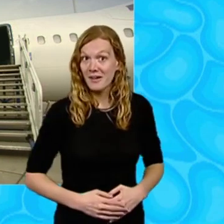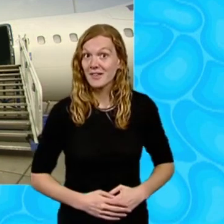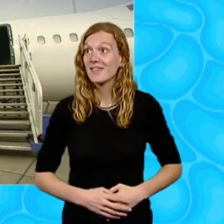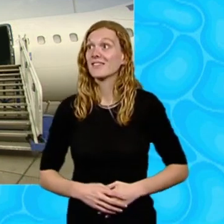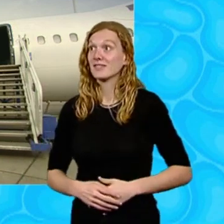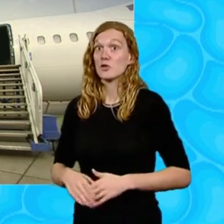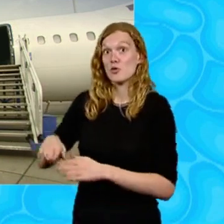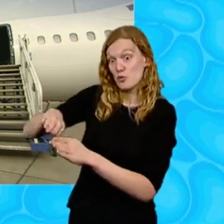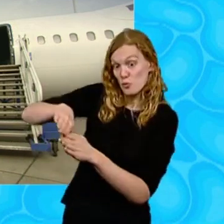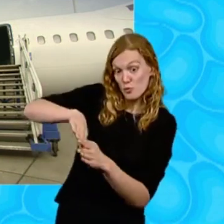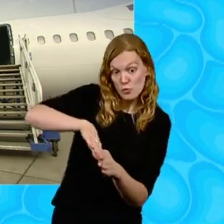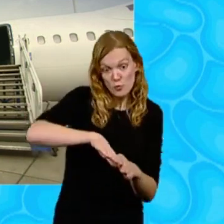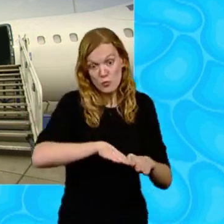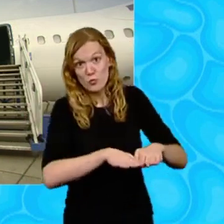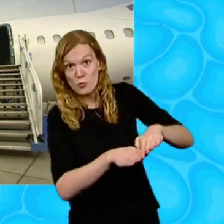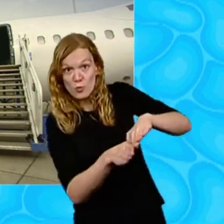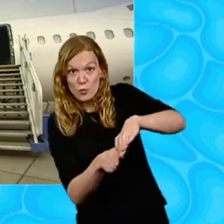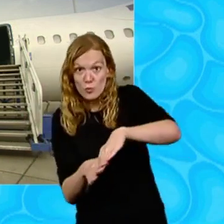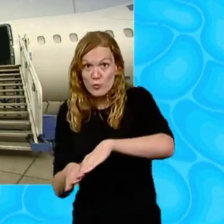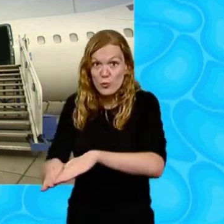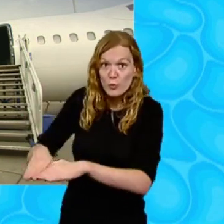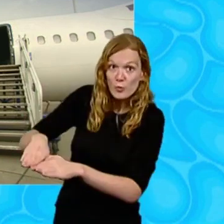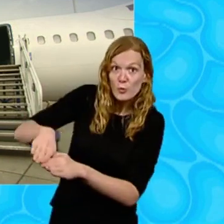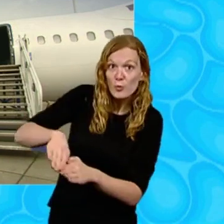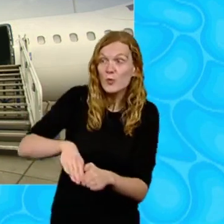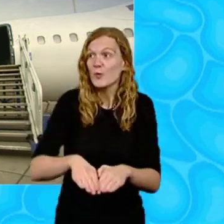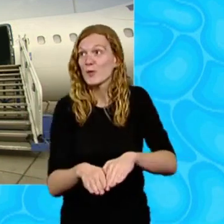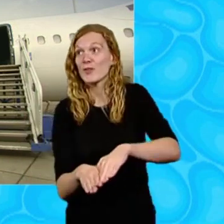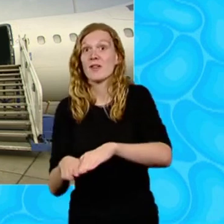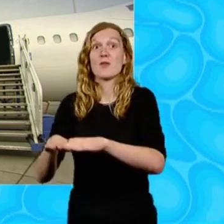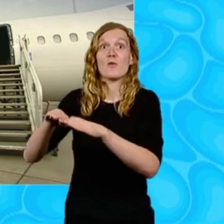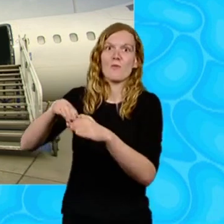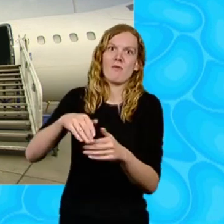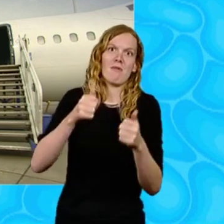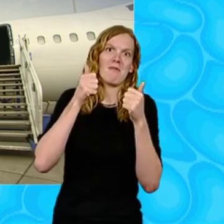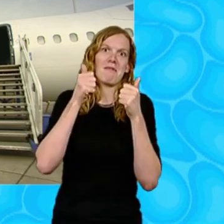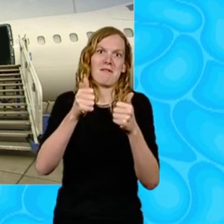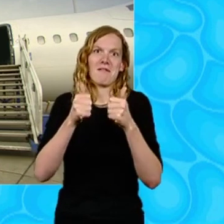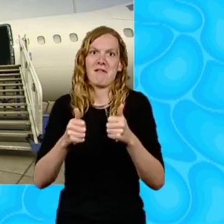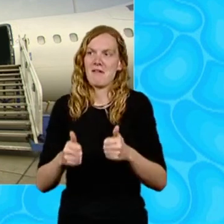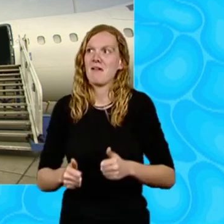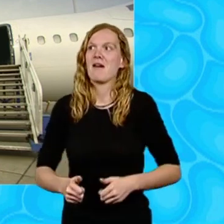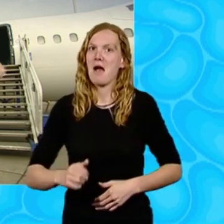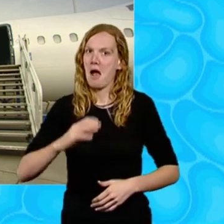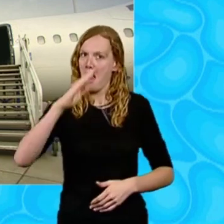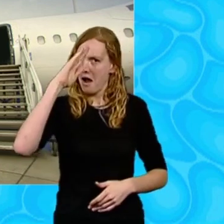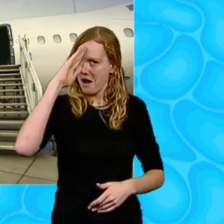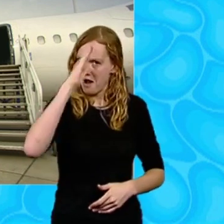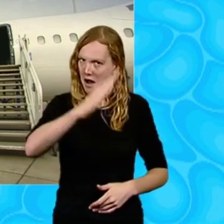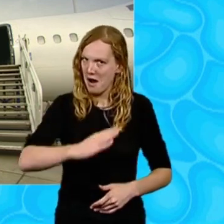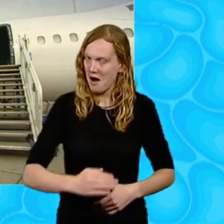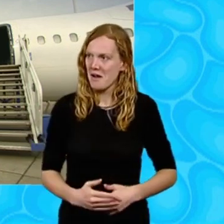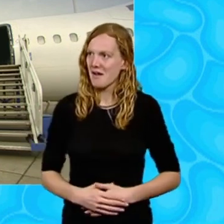our aeroplane swooping into land. And because we're doing such a great job, let's give a